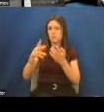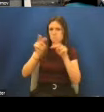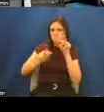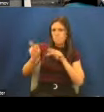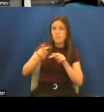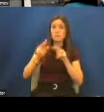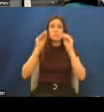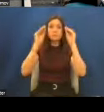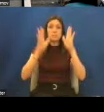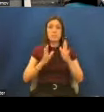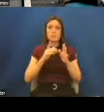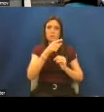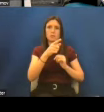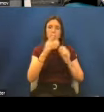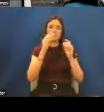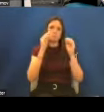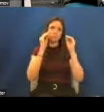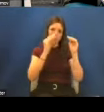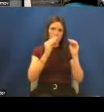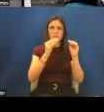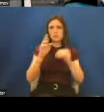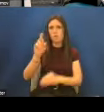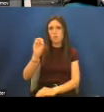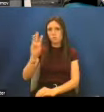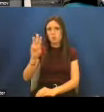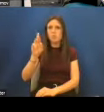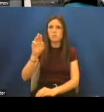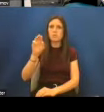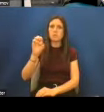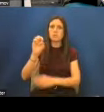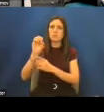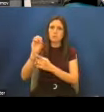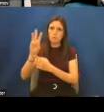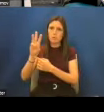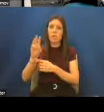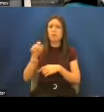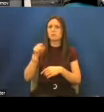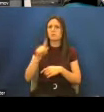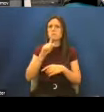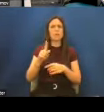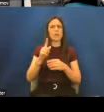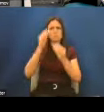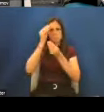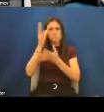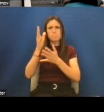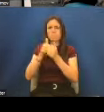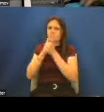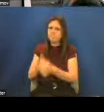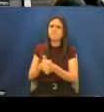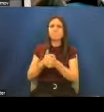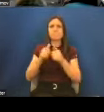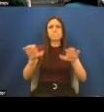had been instructed to give the EOW and ROW to all of her students. So she was very obedient, very conscientious. She did